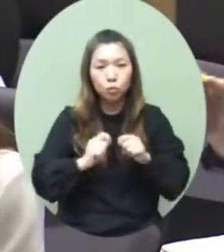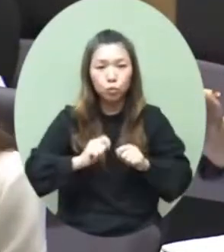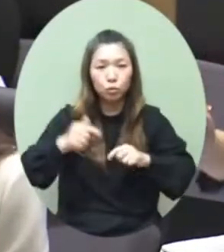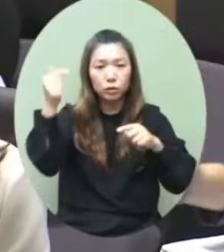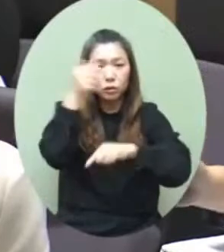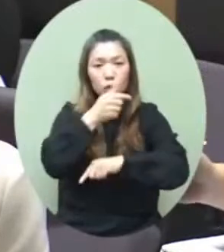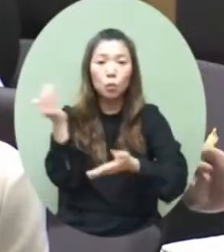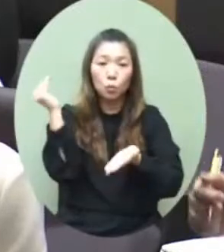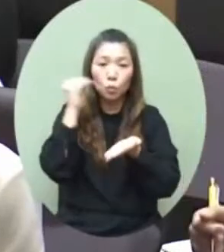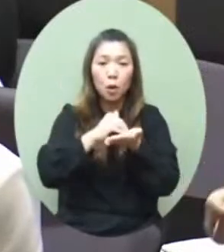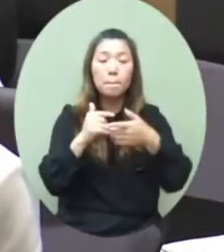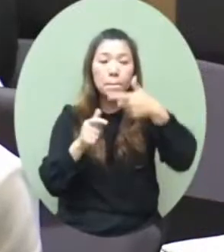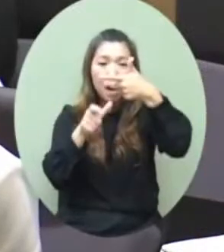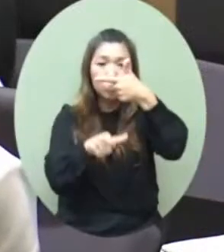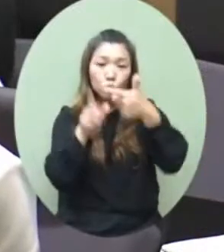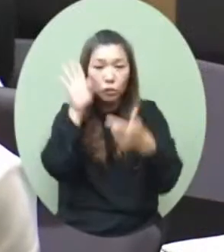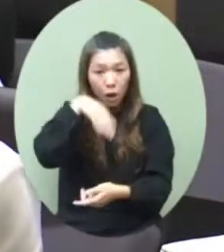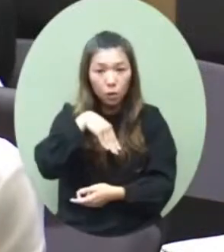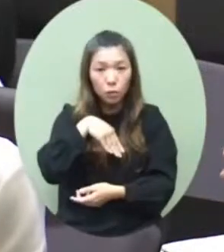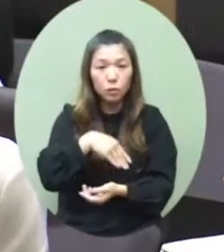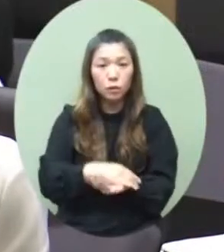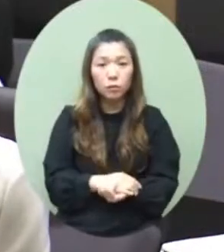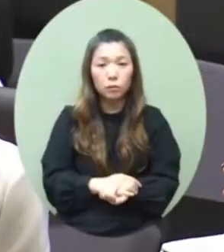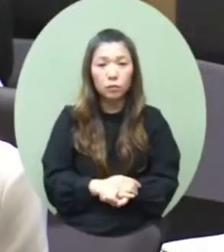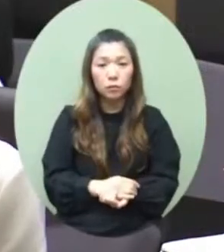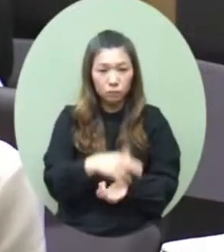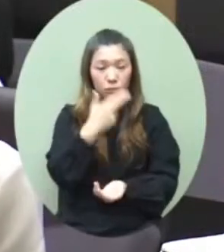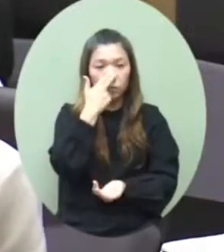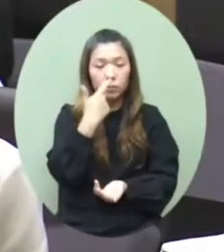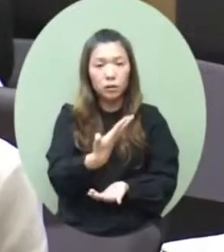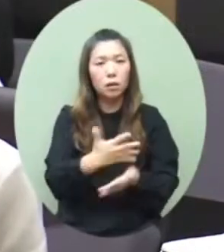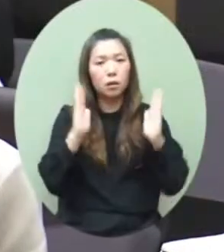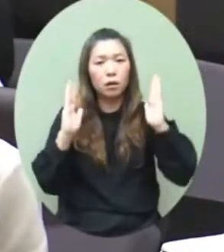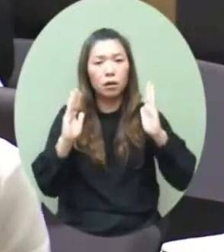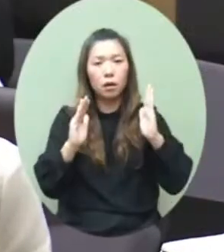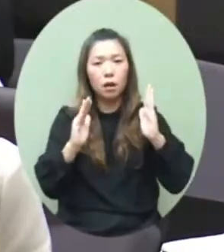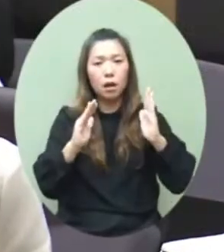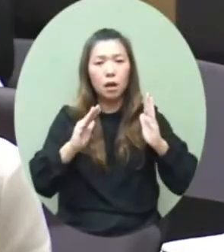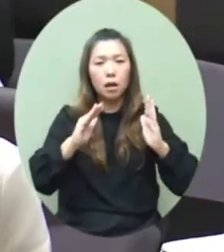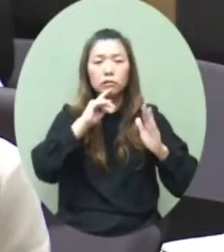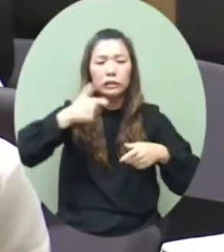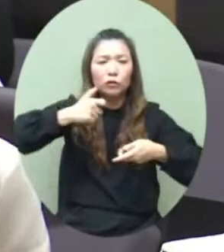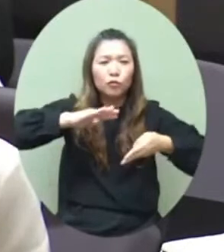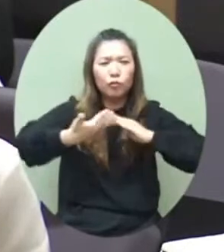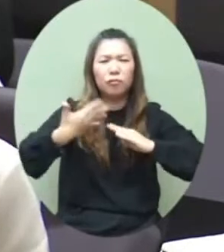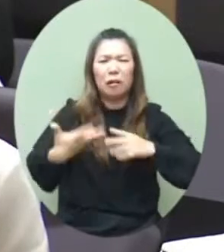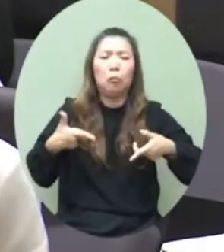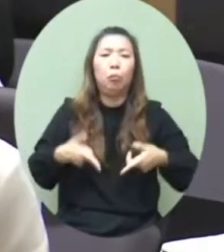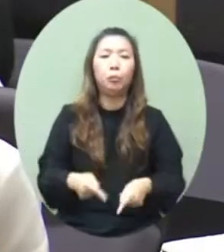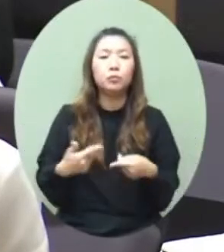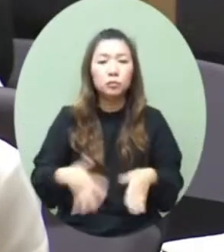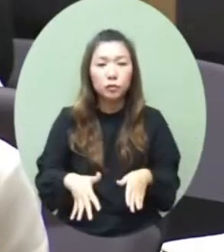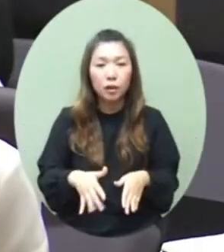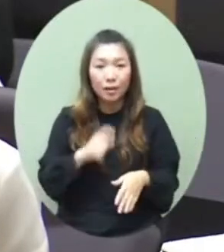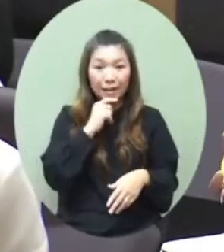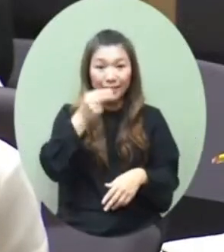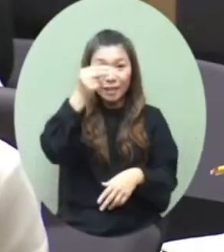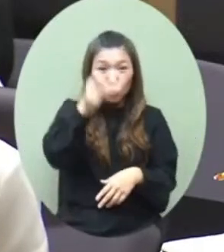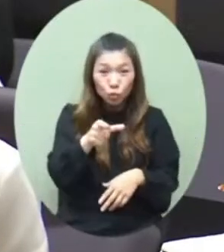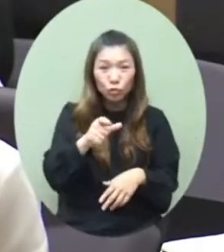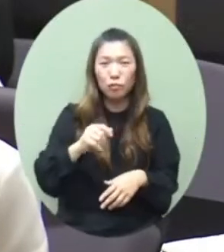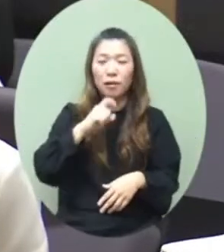for participation by the private sector? I see that these series of events will be held all the way until